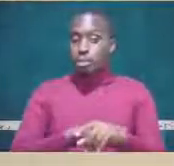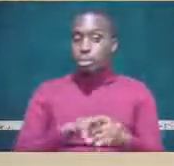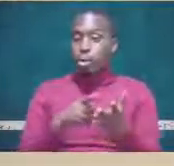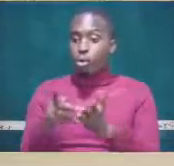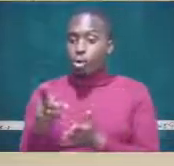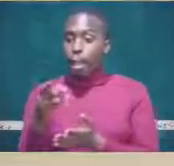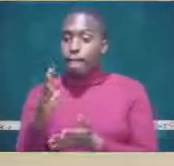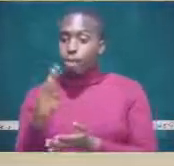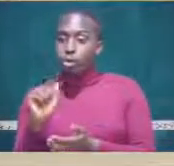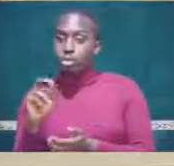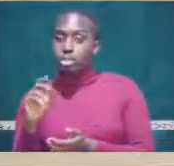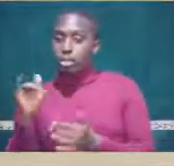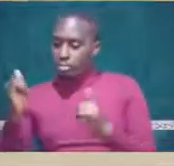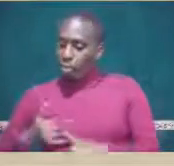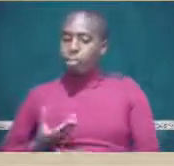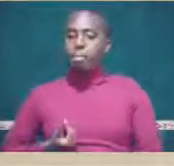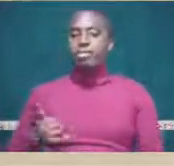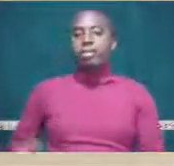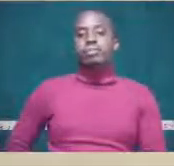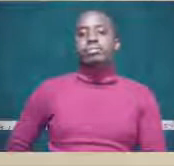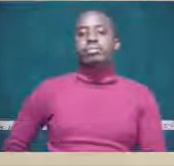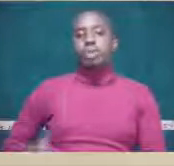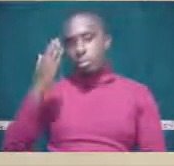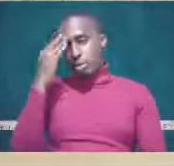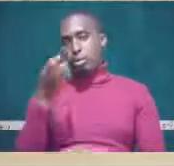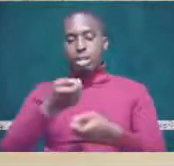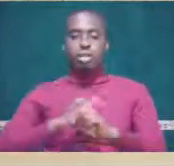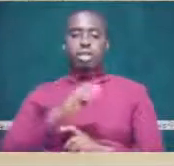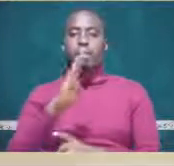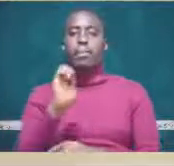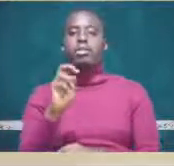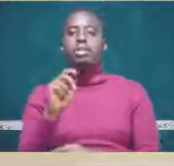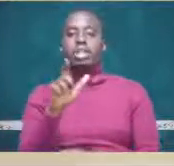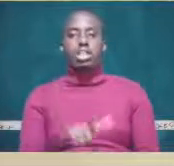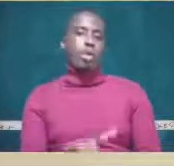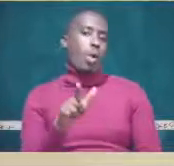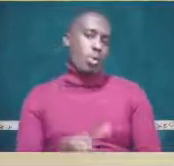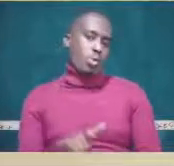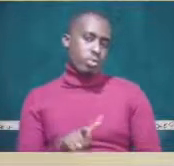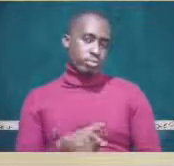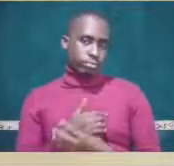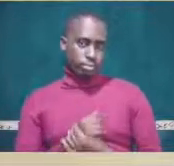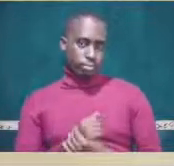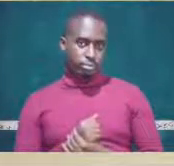will keep money in cash because the reward on the bond is low. The income on a bond is